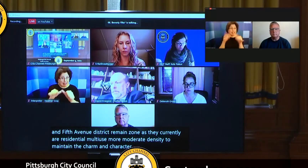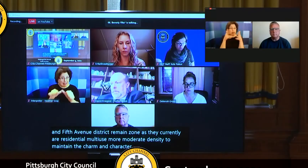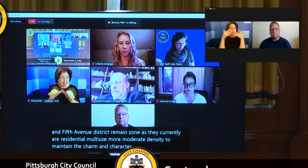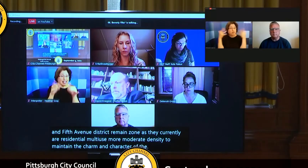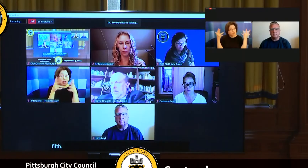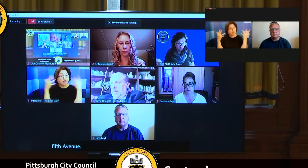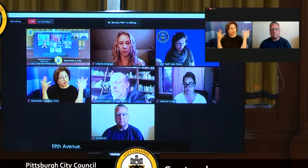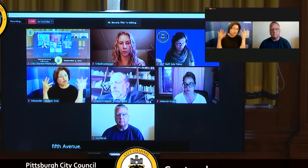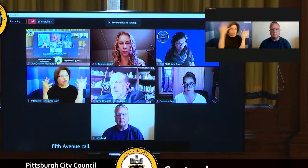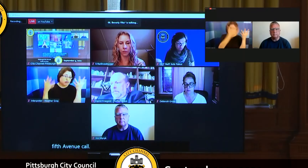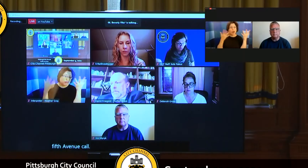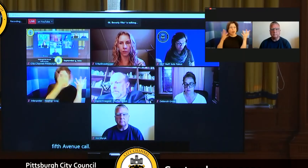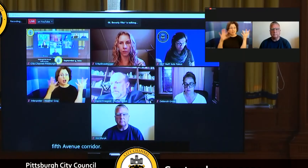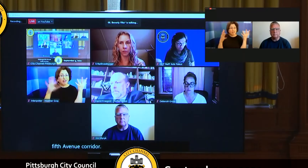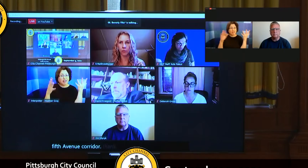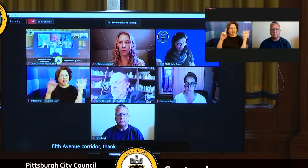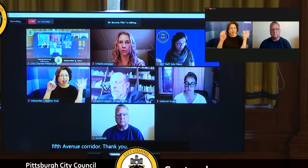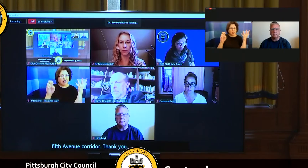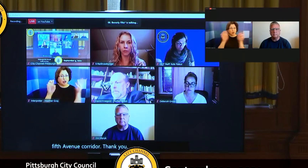Avenue corridor. Thank you.